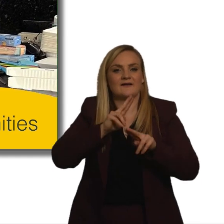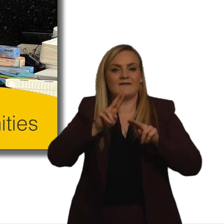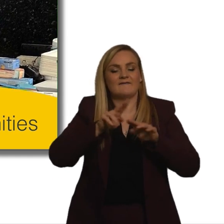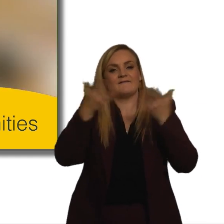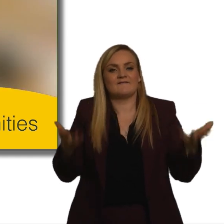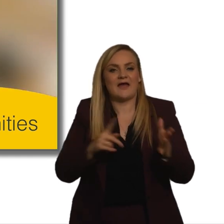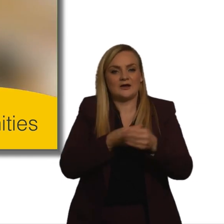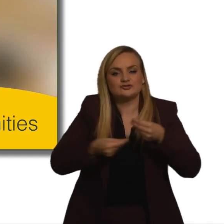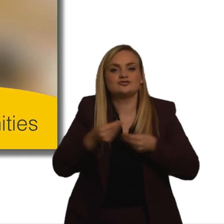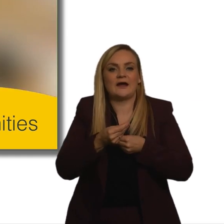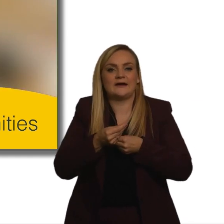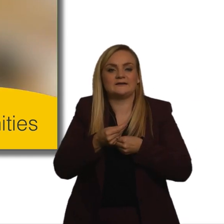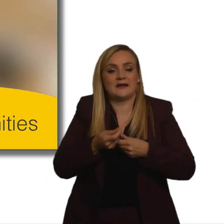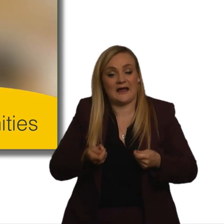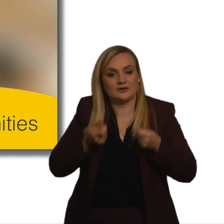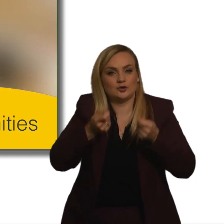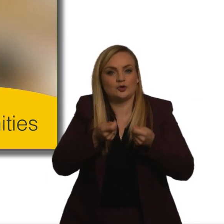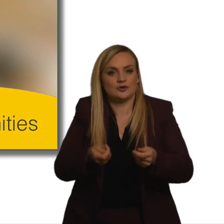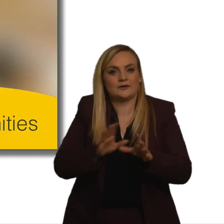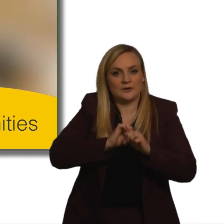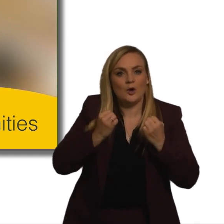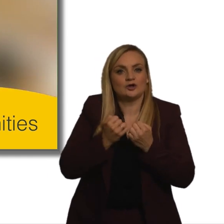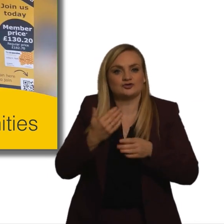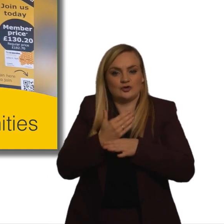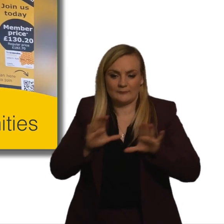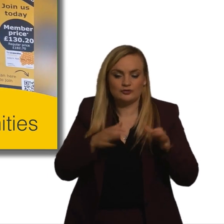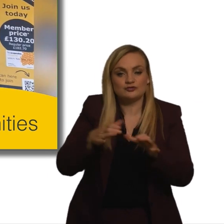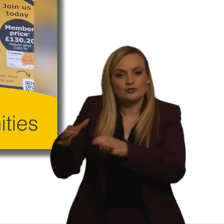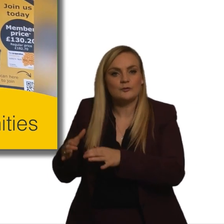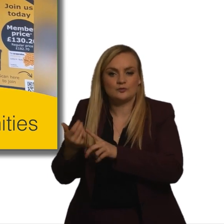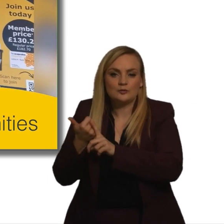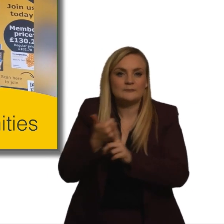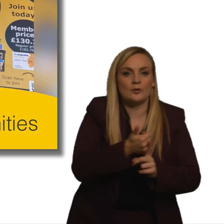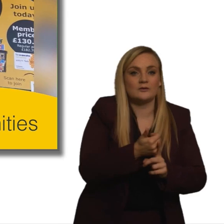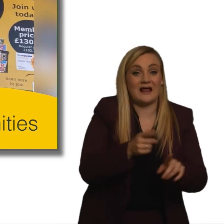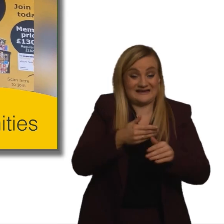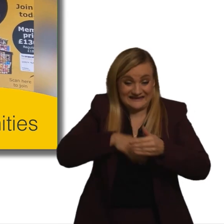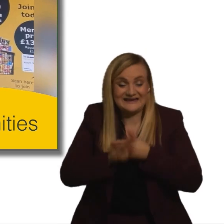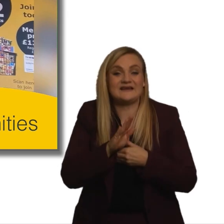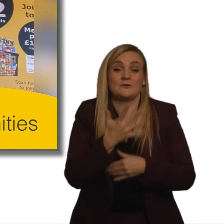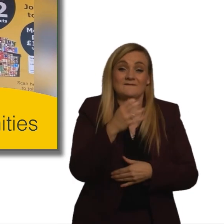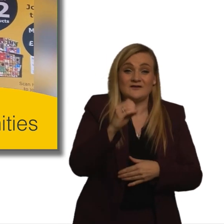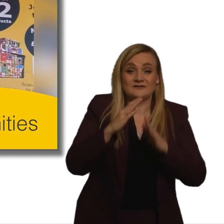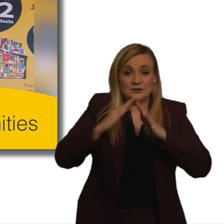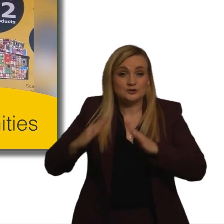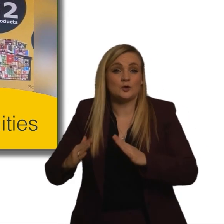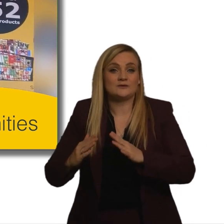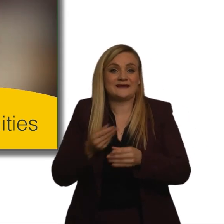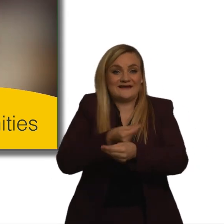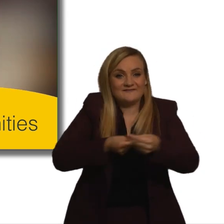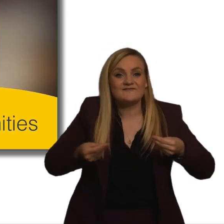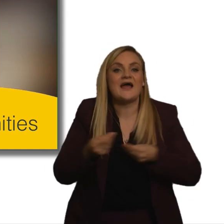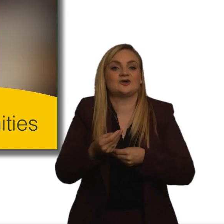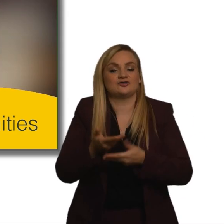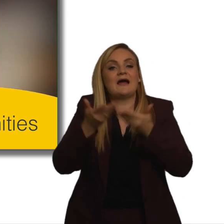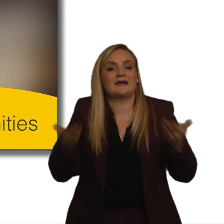educational cookery workshops, as well as getting into more than 50 of our stores during Fair Trade Fortnight to showcase